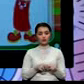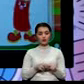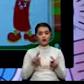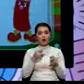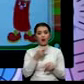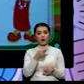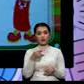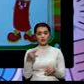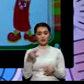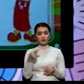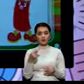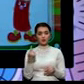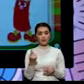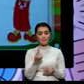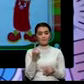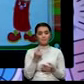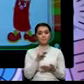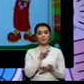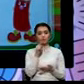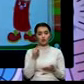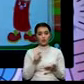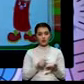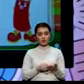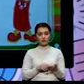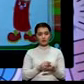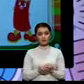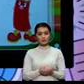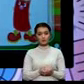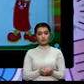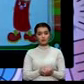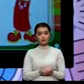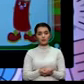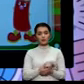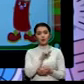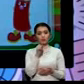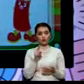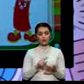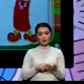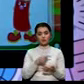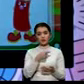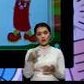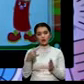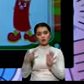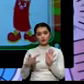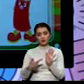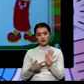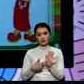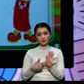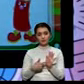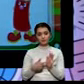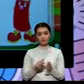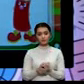ushbu ayirmalarning biri noma'lum, ya'ni noma'lum son ayiru 7. Biz